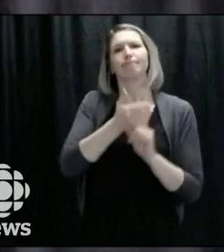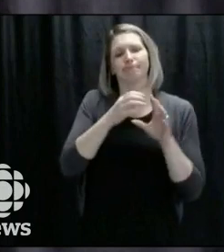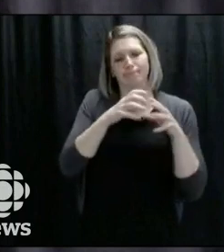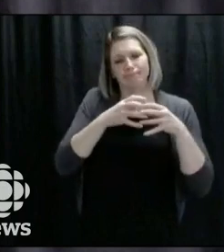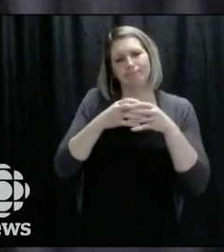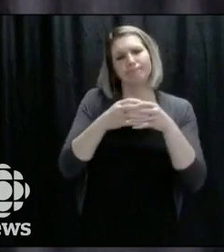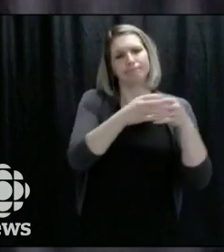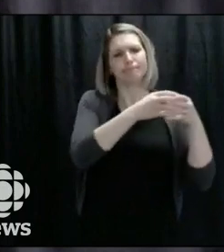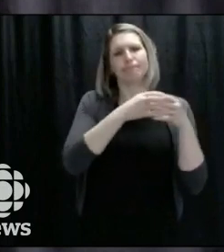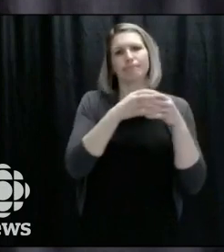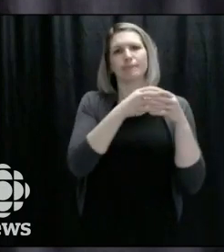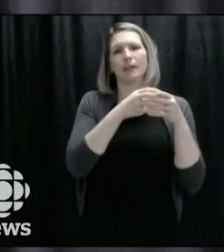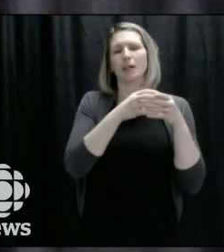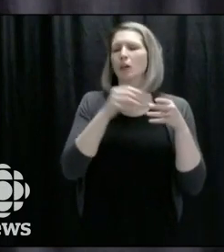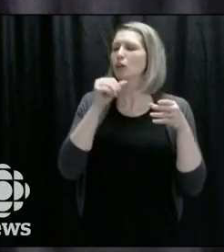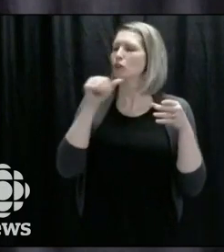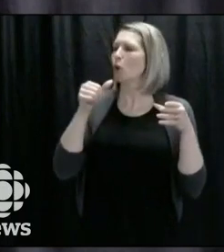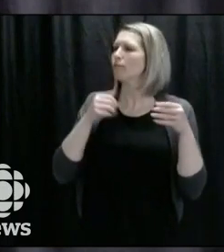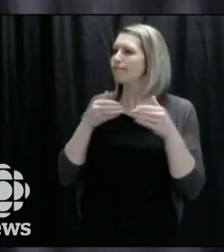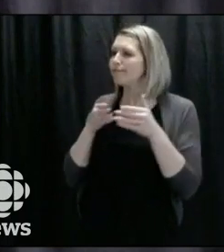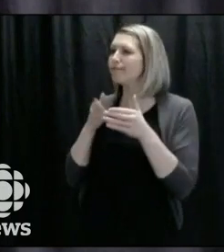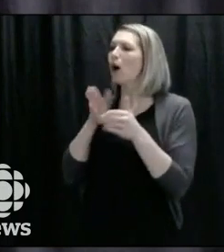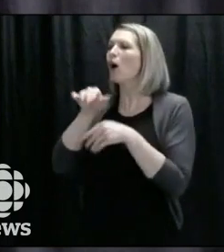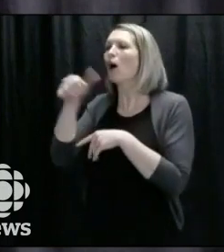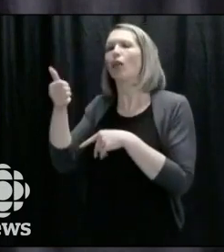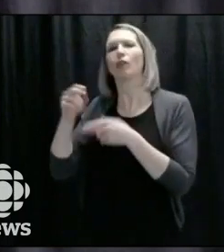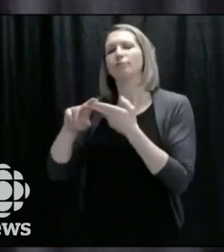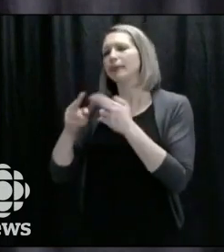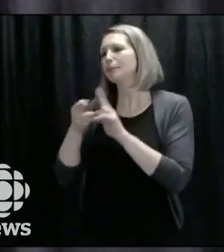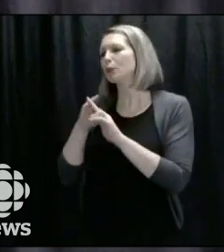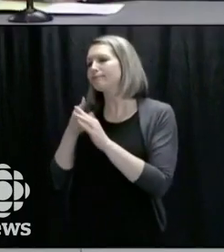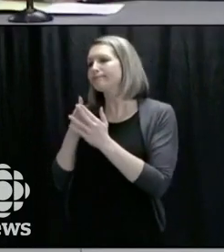how COVID-19 progresses in our province. Thank